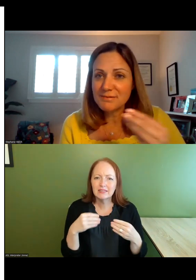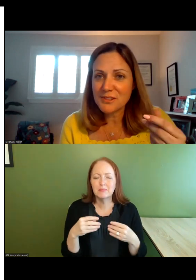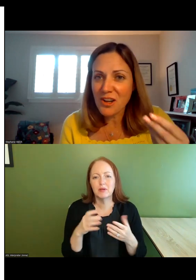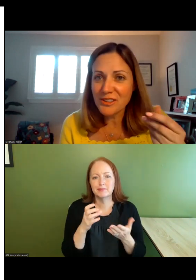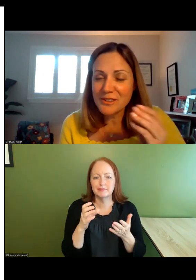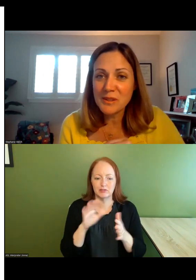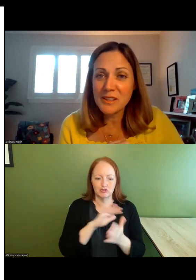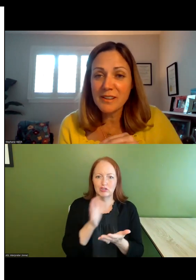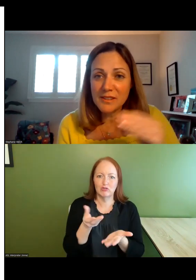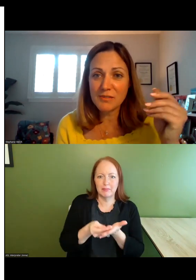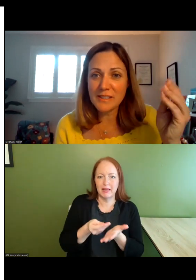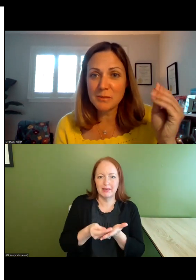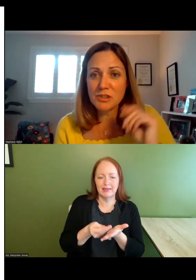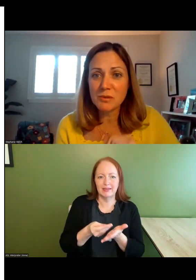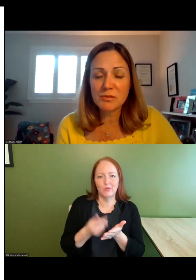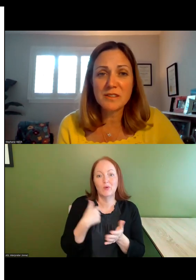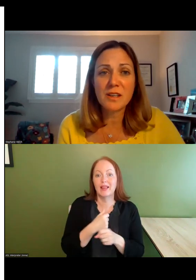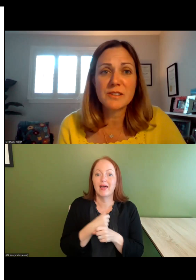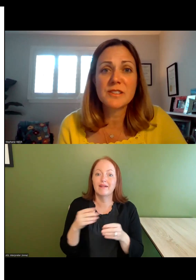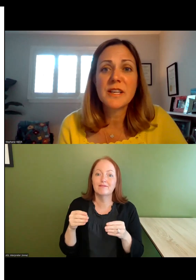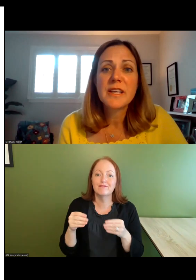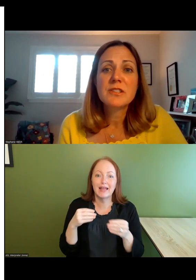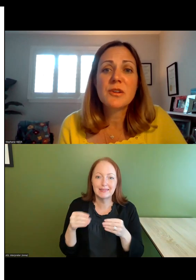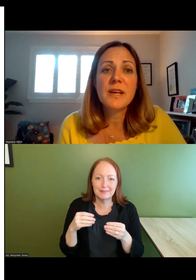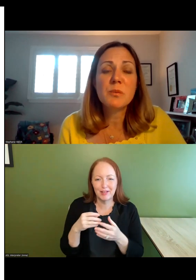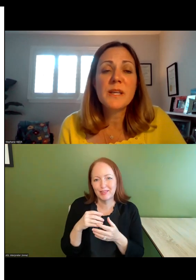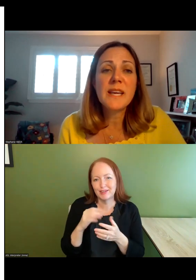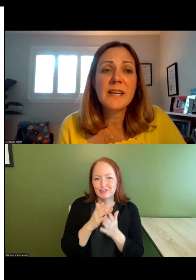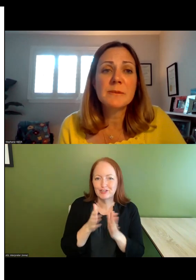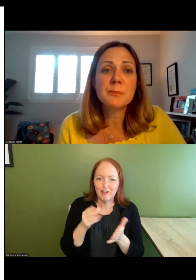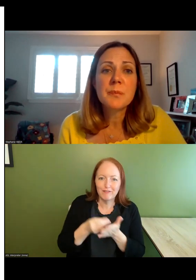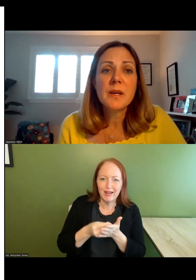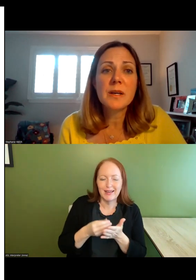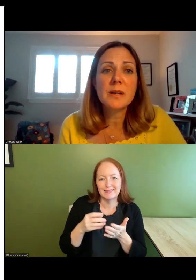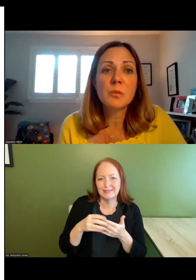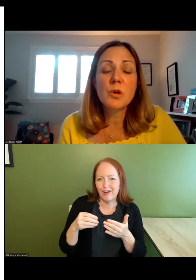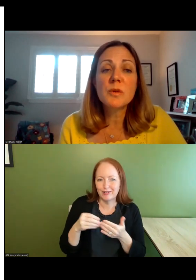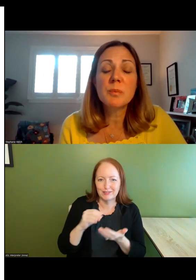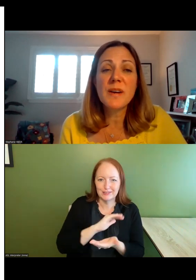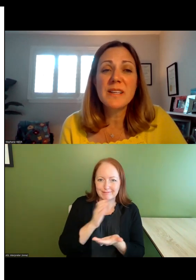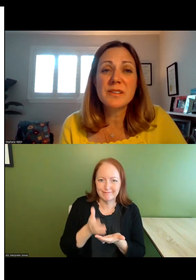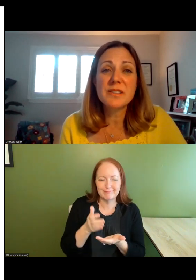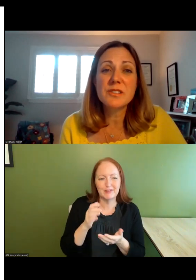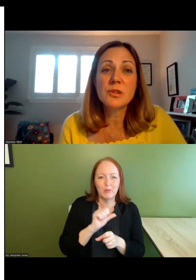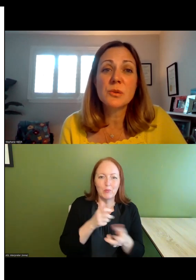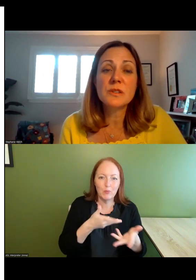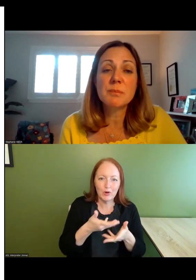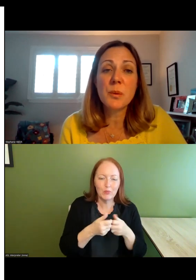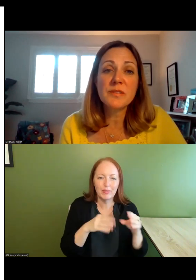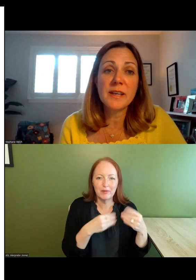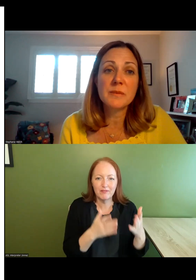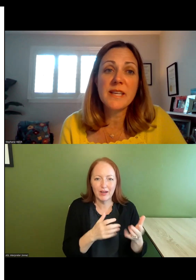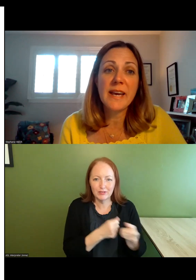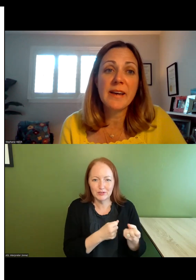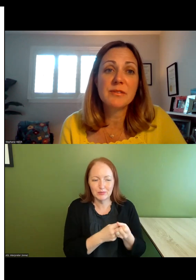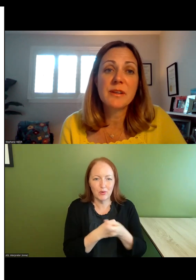fund dollars. We love the flexible general fund dollars so that we can work with providers to